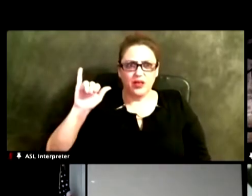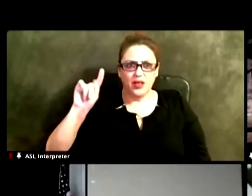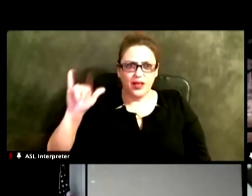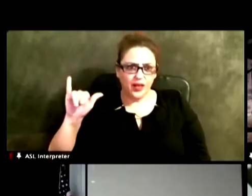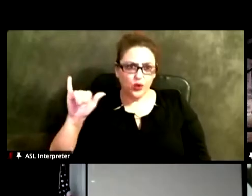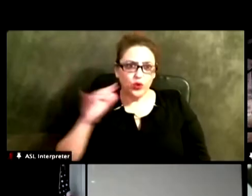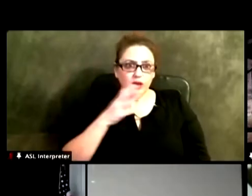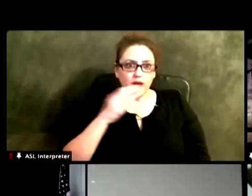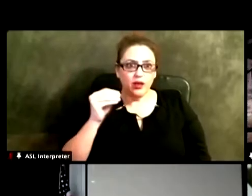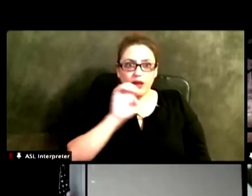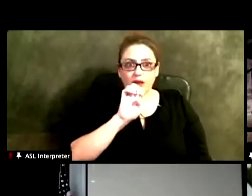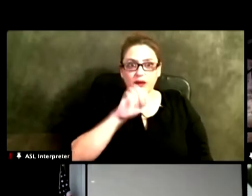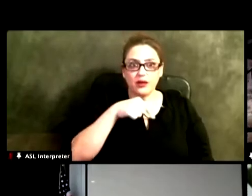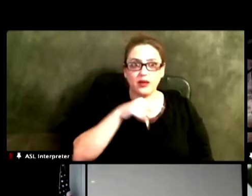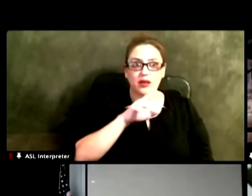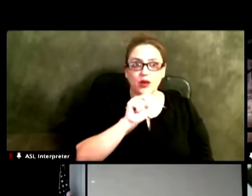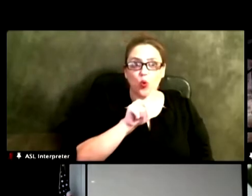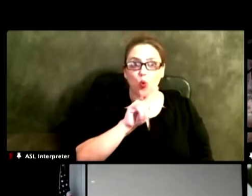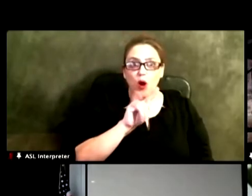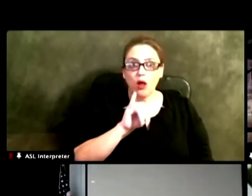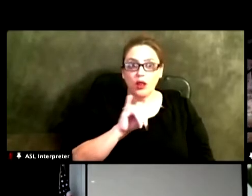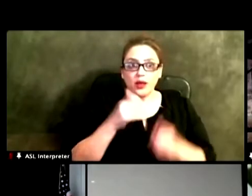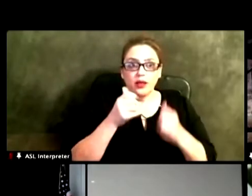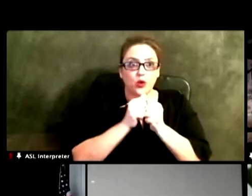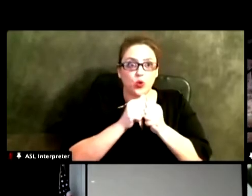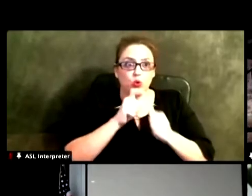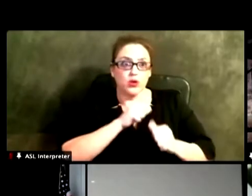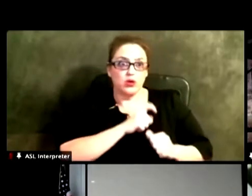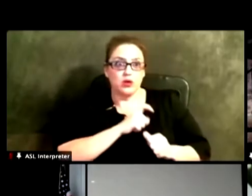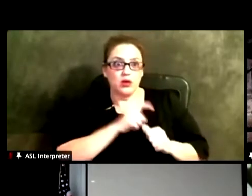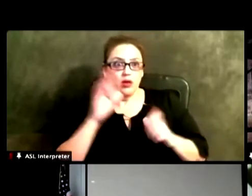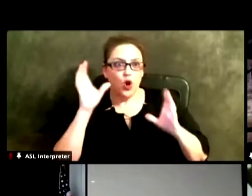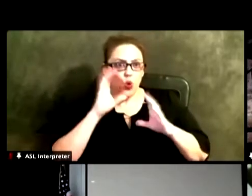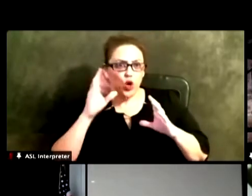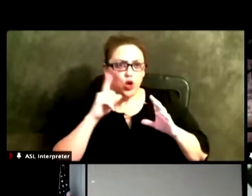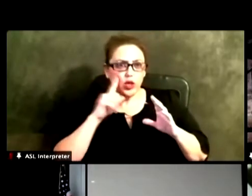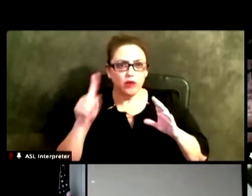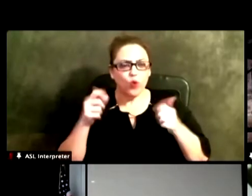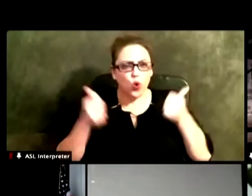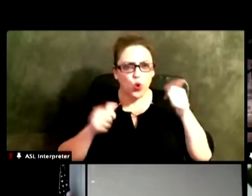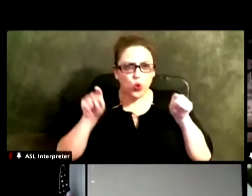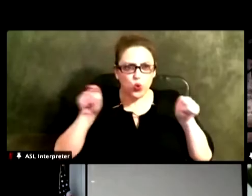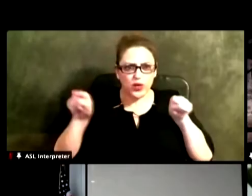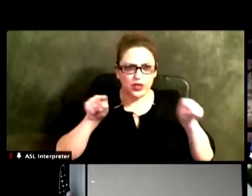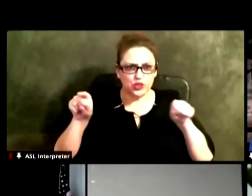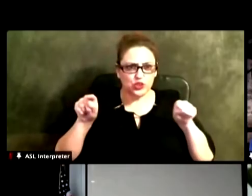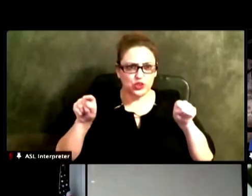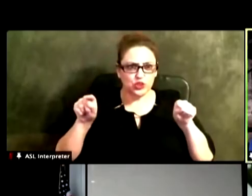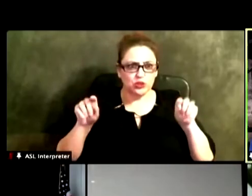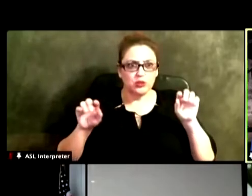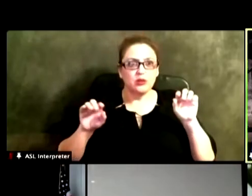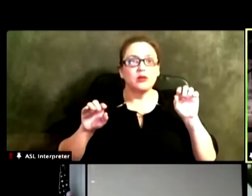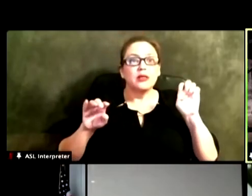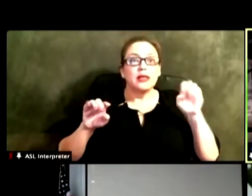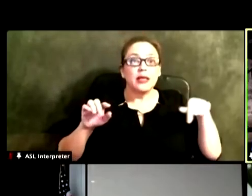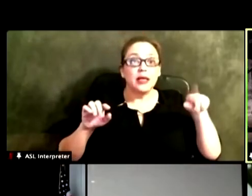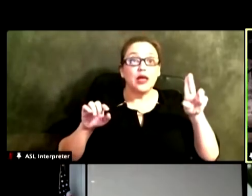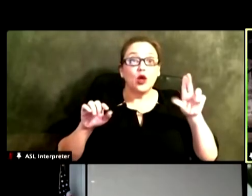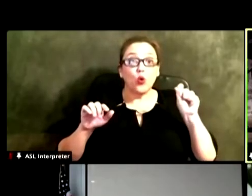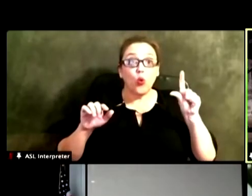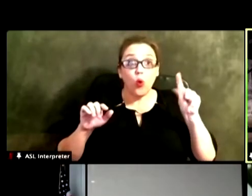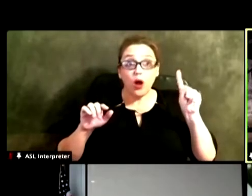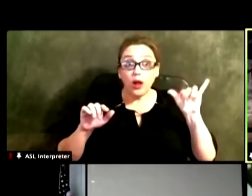When it comes to community policing, are we looking for equality or equity? And for you, David, is there term